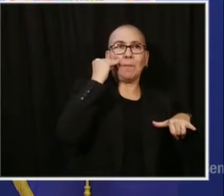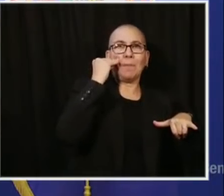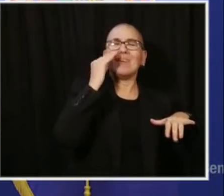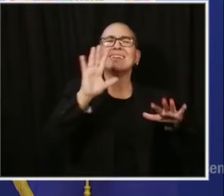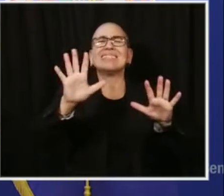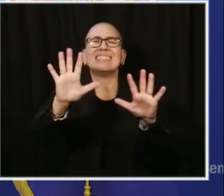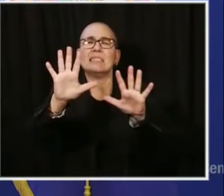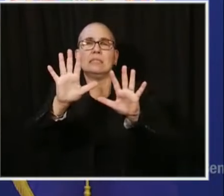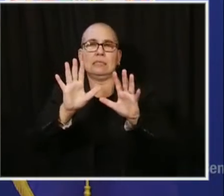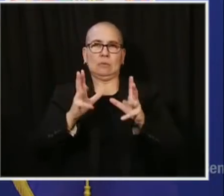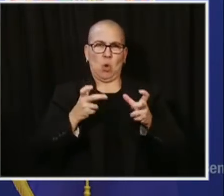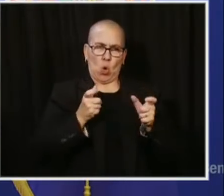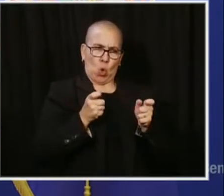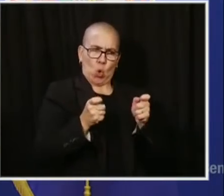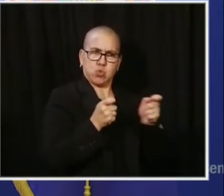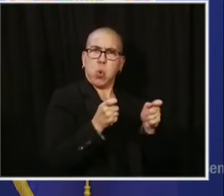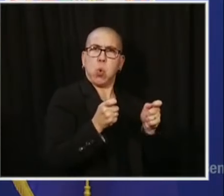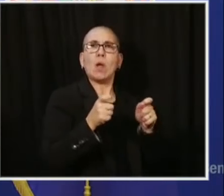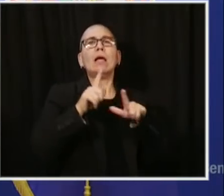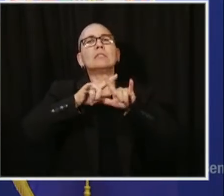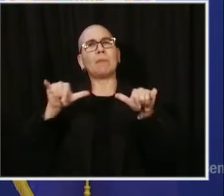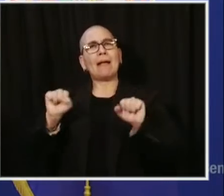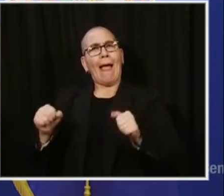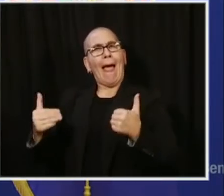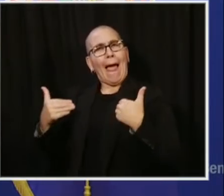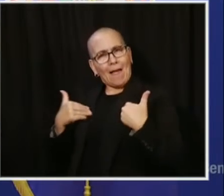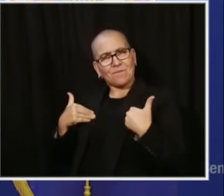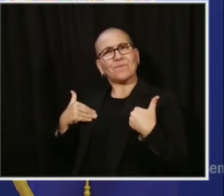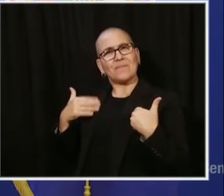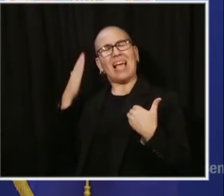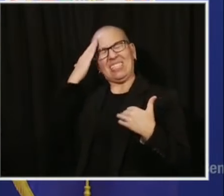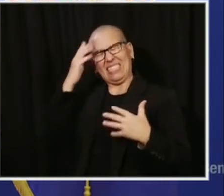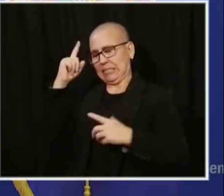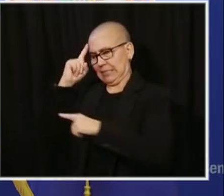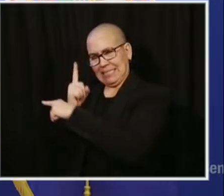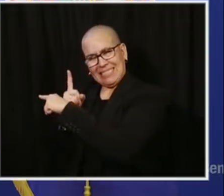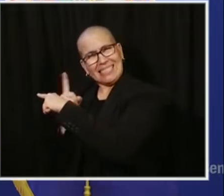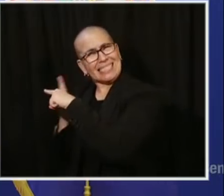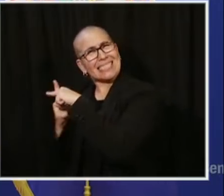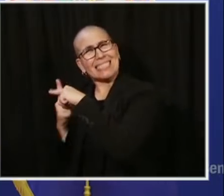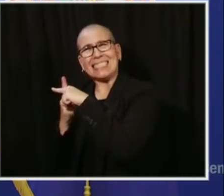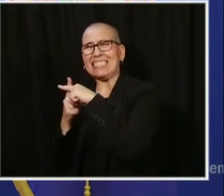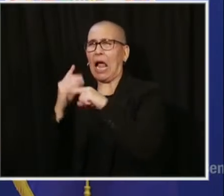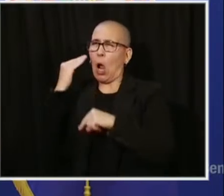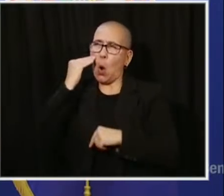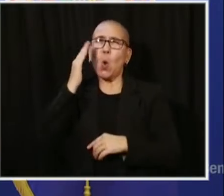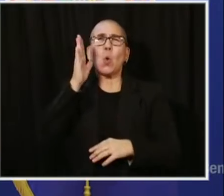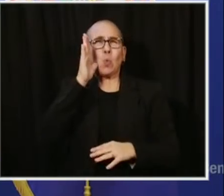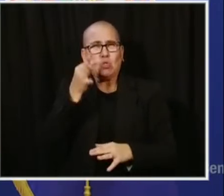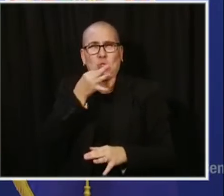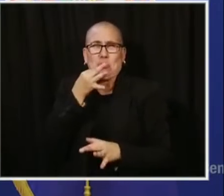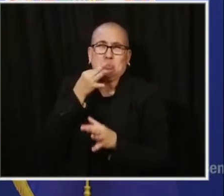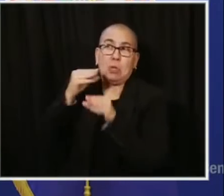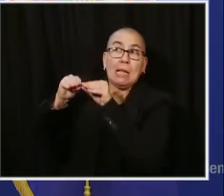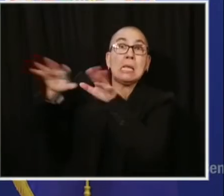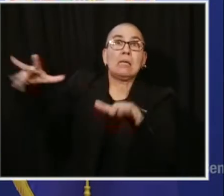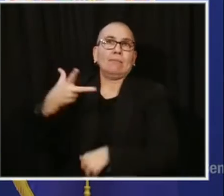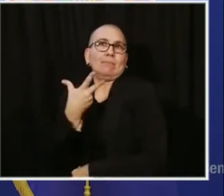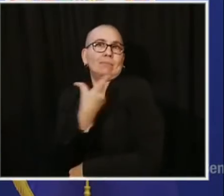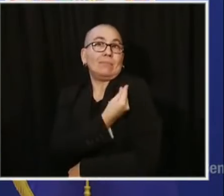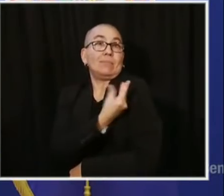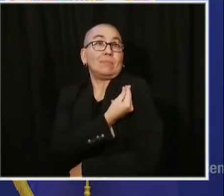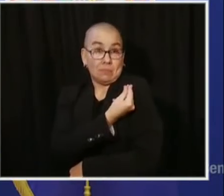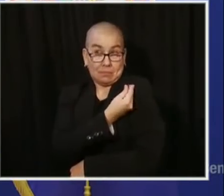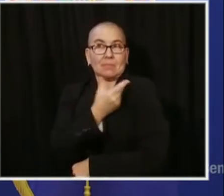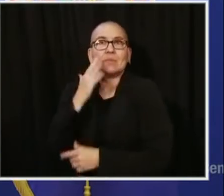it. And we do know that there's some positive light at the end of the tunnel, certainly therapeutics, but potentially the vaccine that are out there. But until that